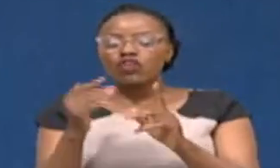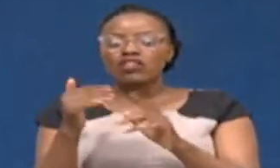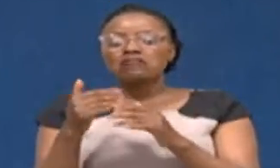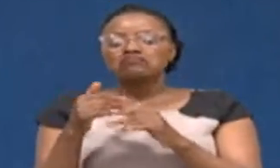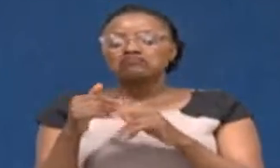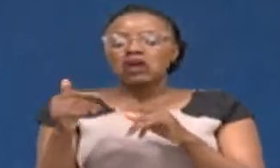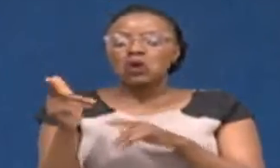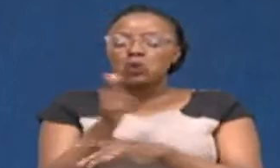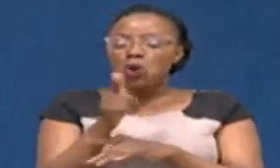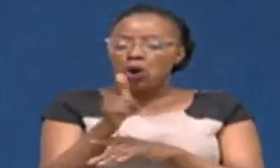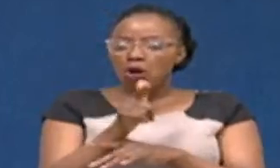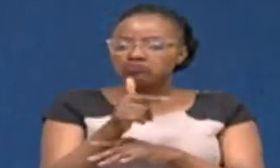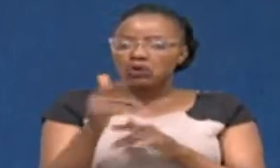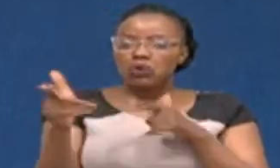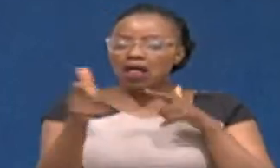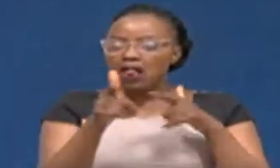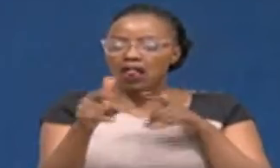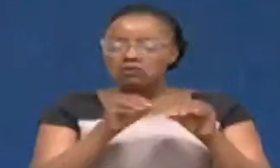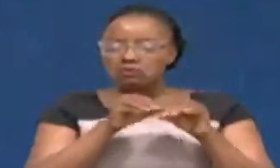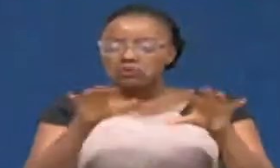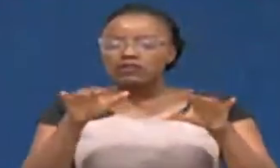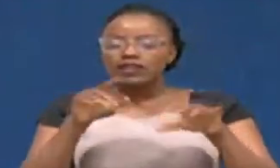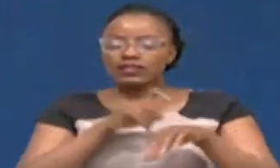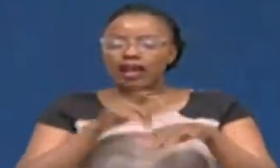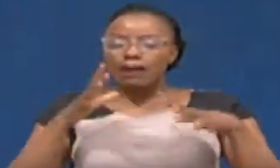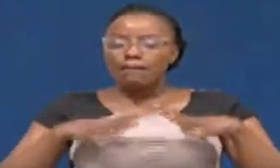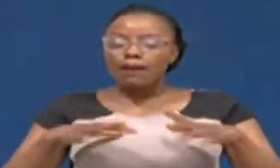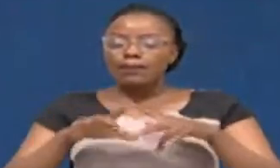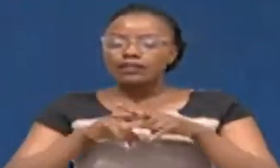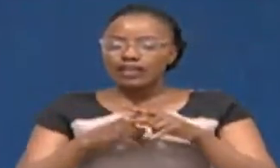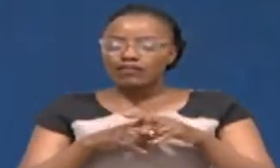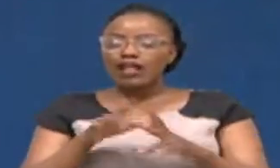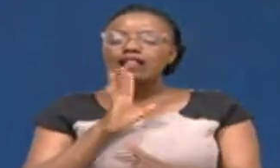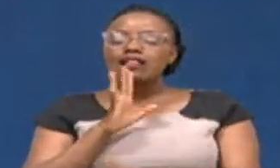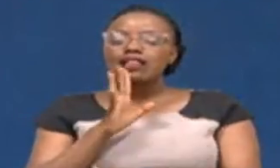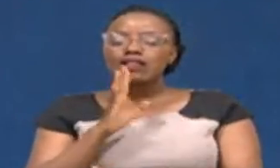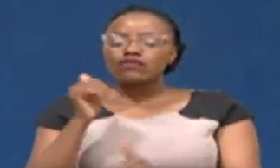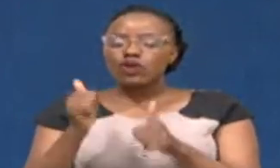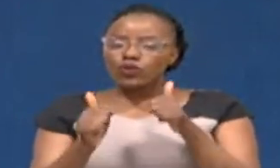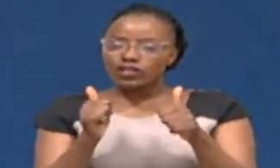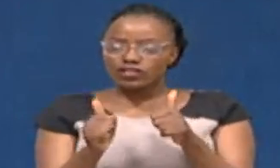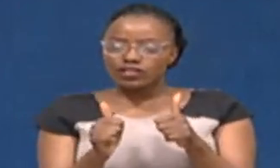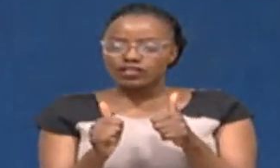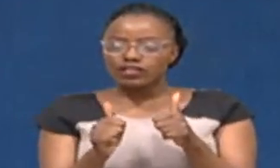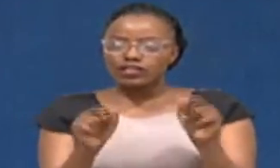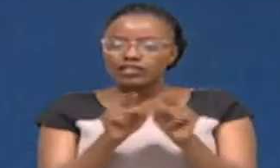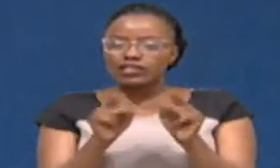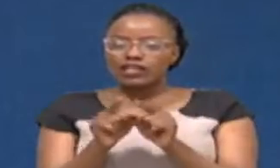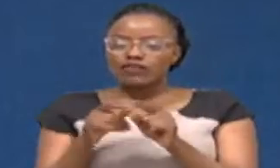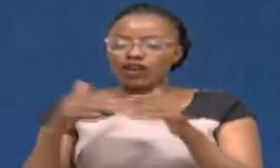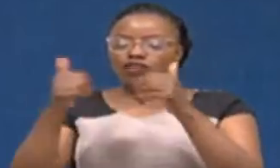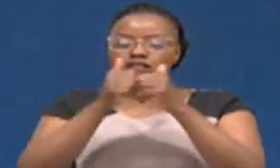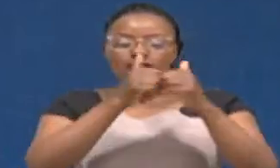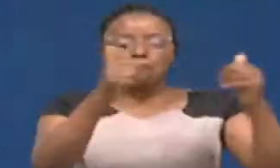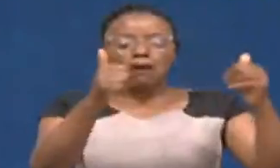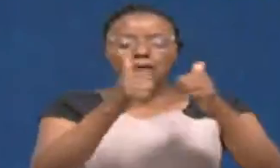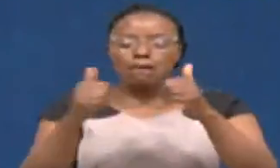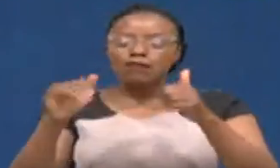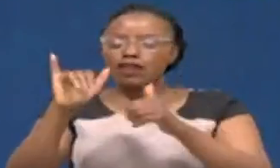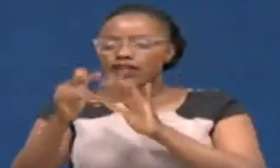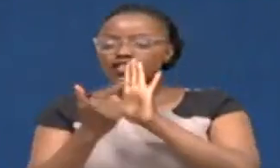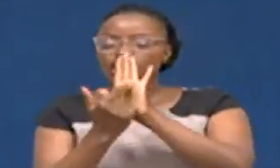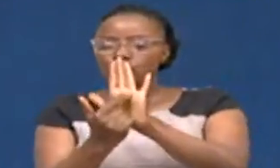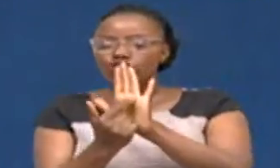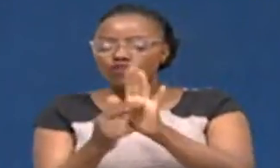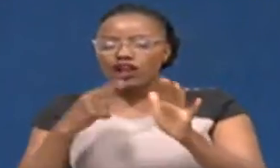it's important to say that whenever people start giving speeches that are divisive, I think that is a